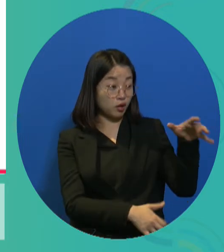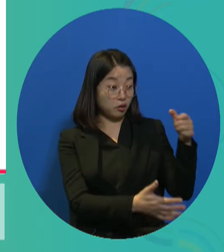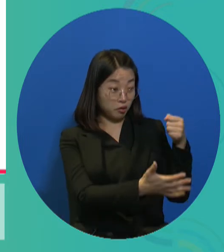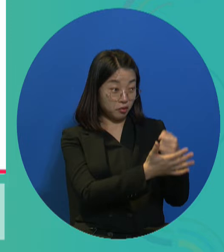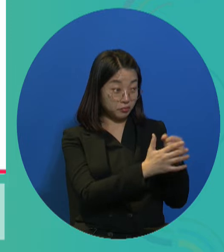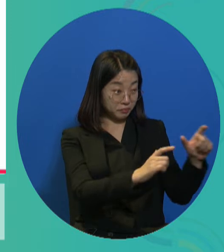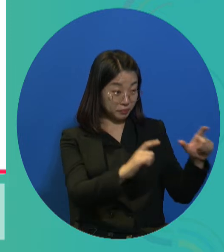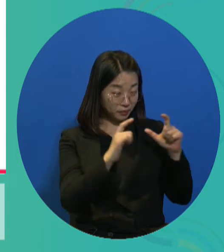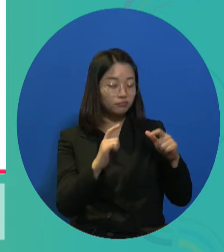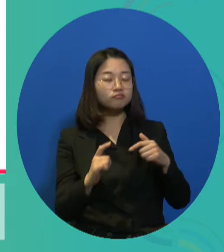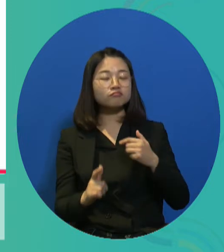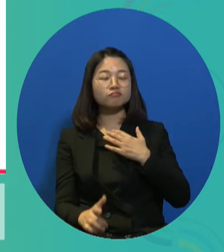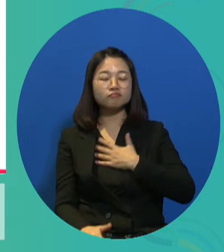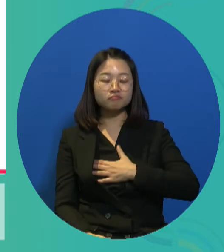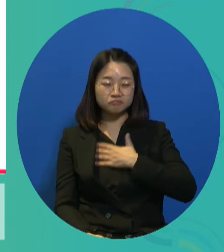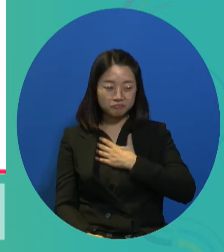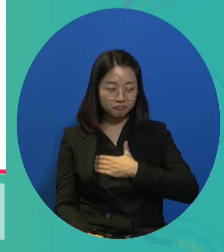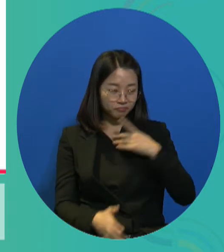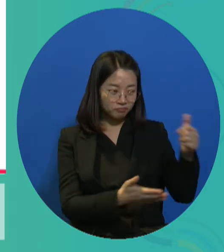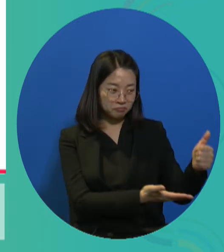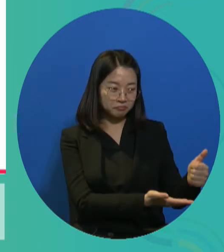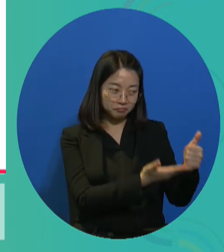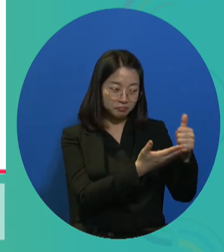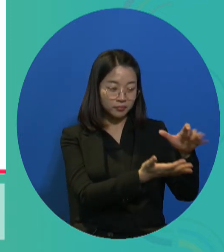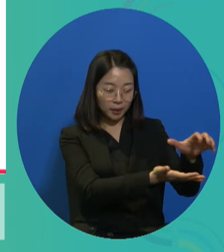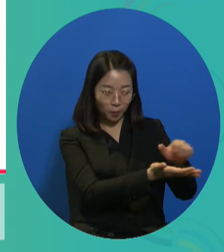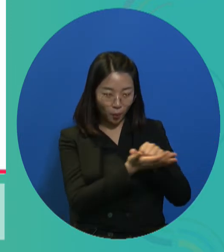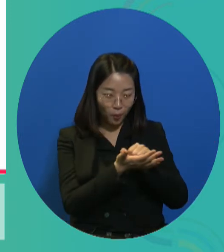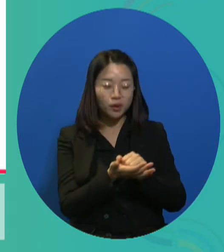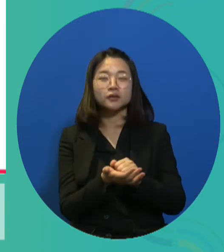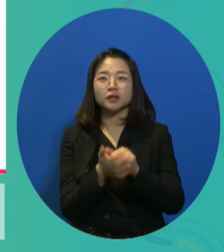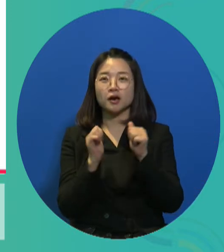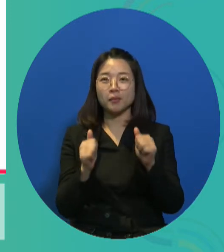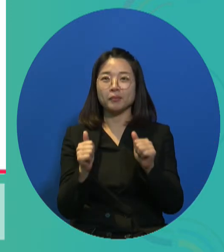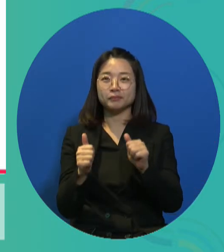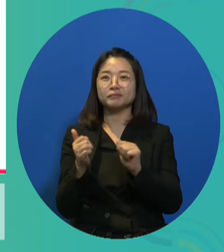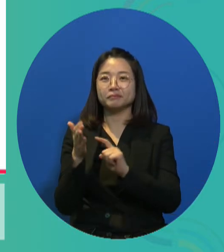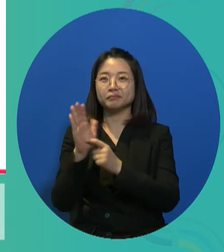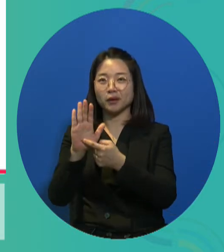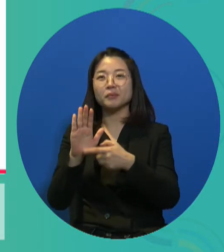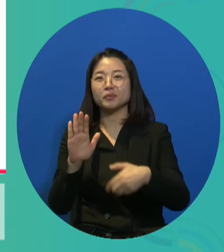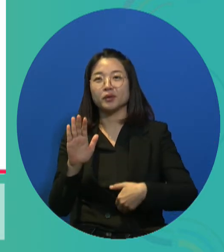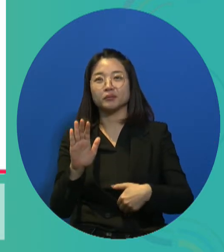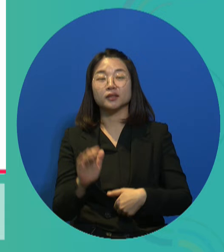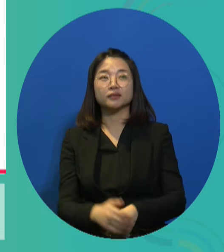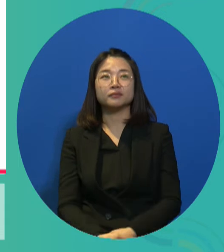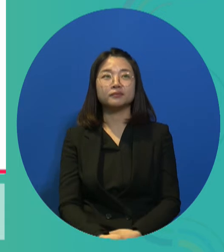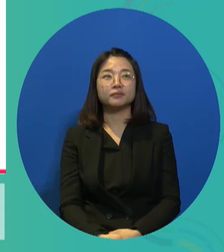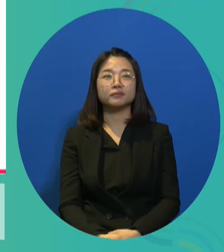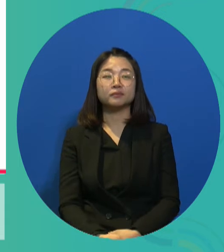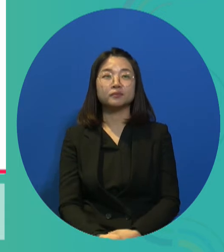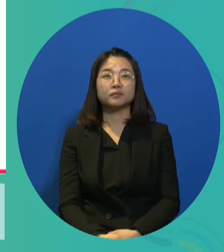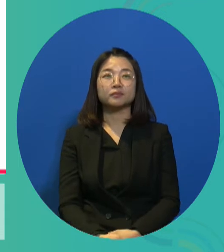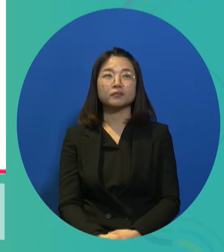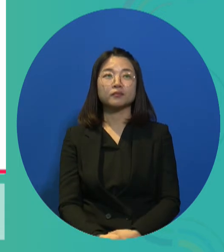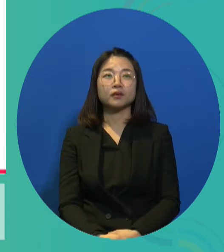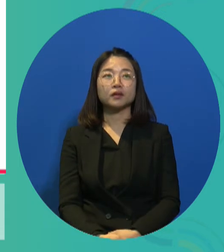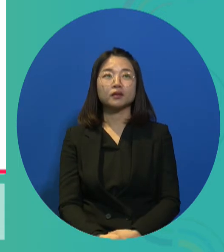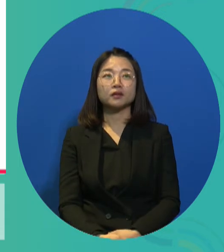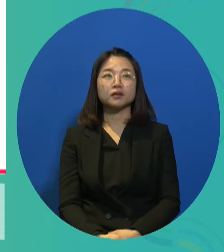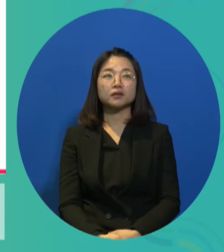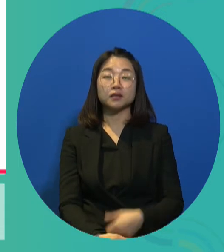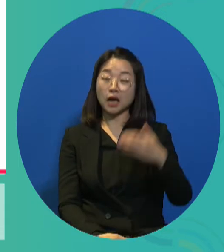the judiciary process would need to respect and examine the decisions by the committee.